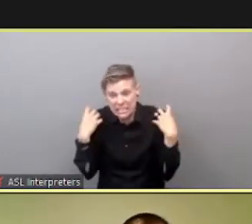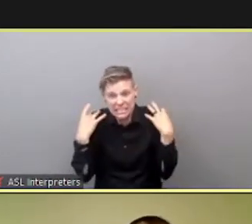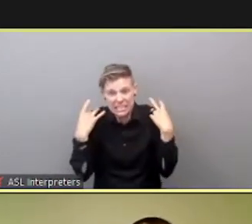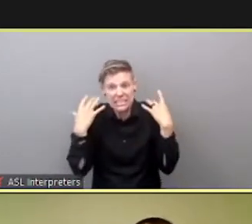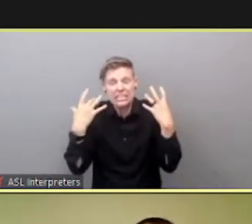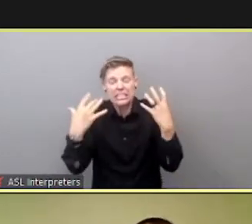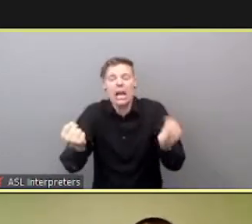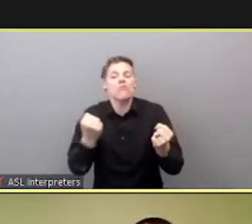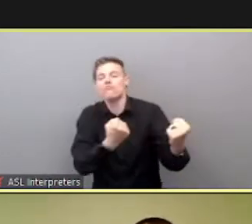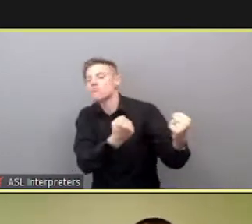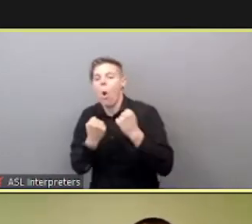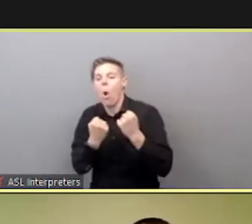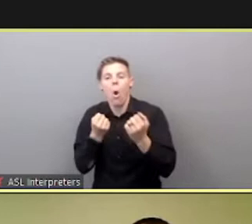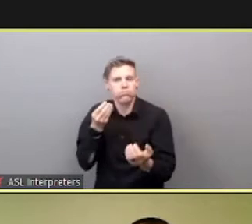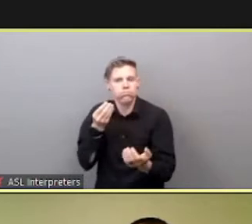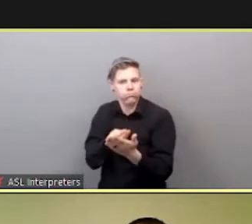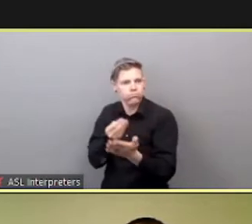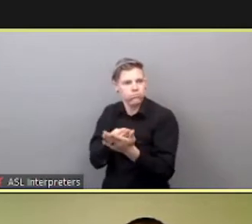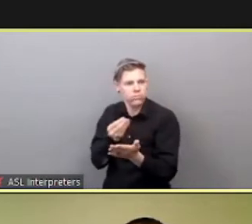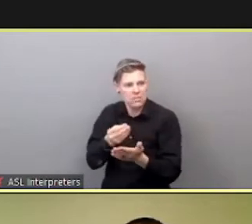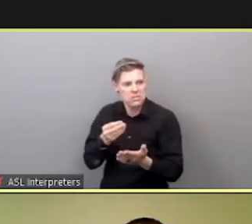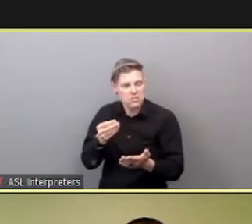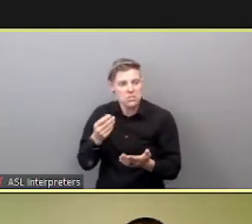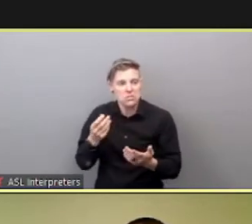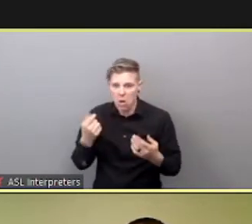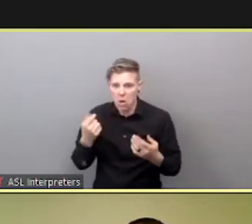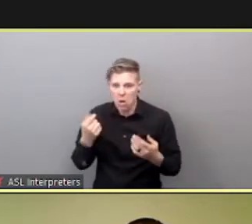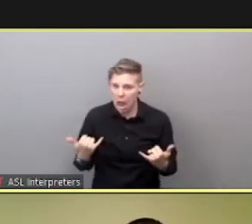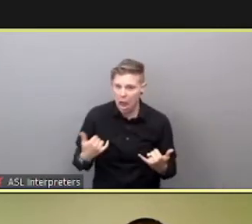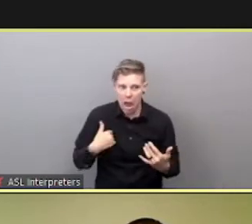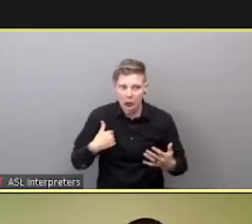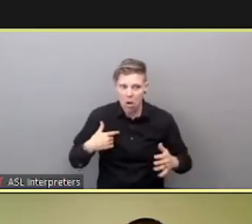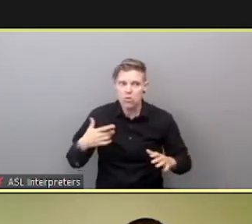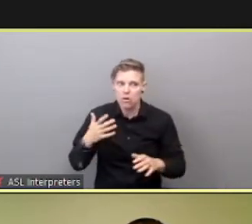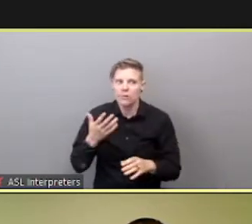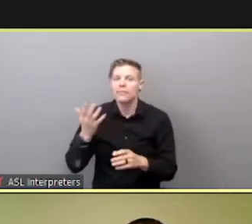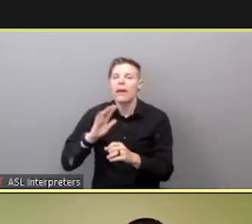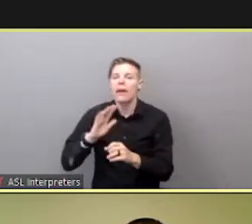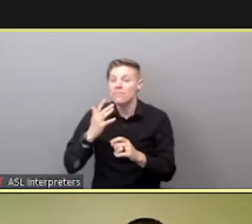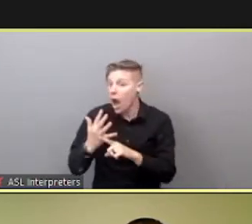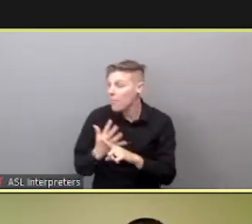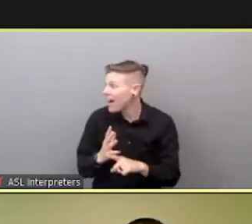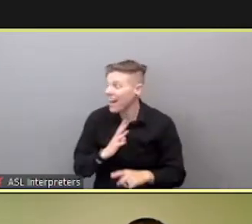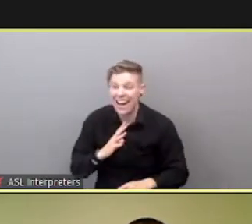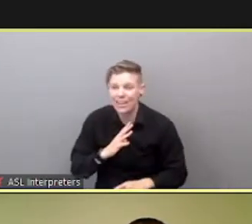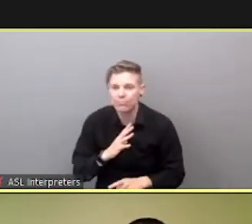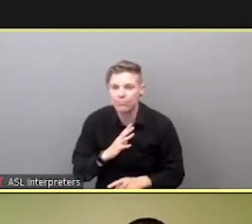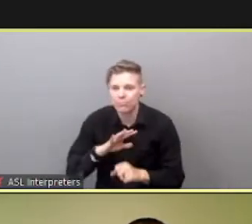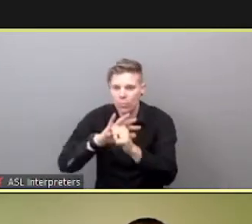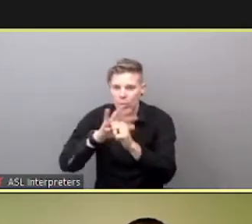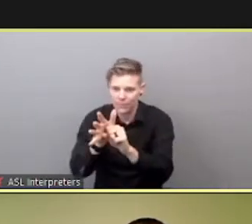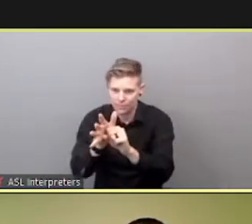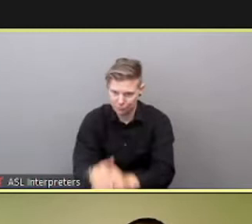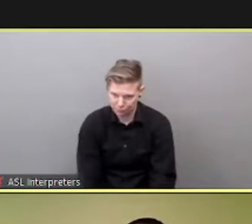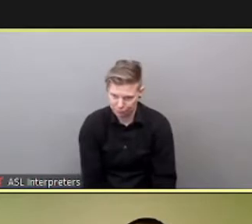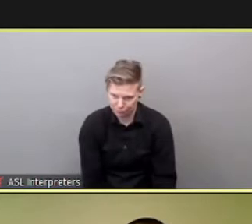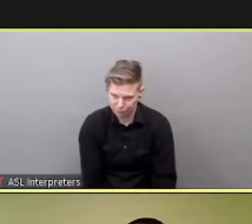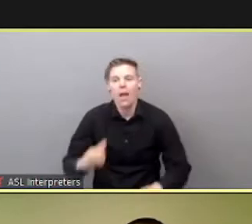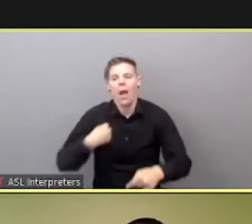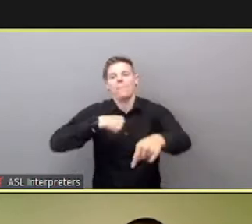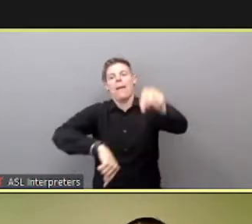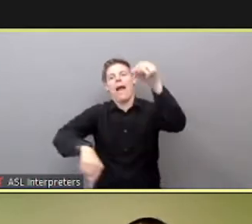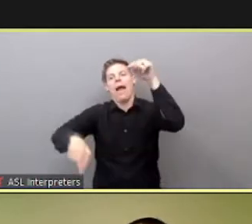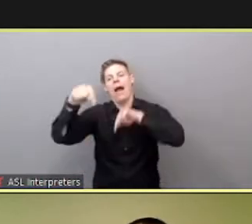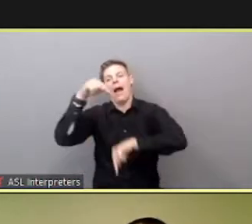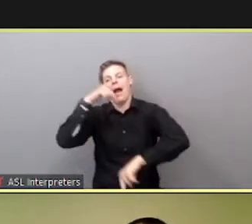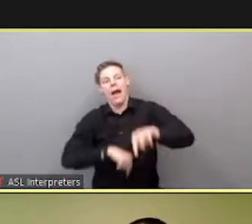hit. So we've got some work to do. I think there's going to be a time period that we're going to see how